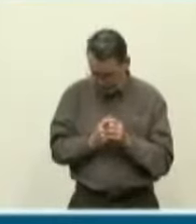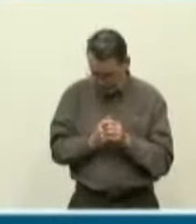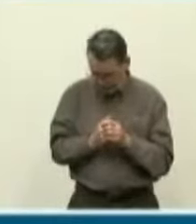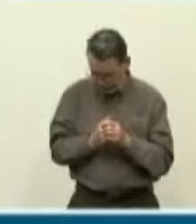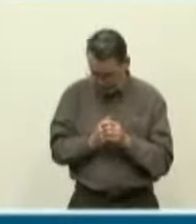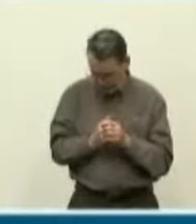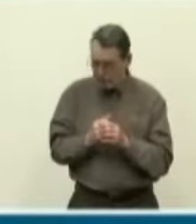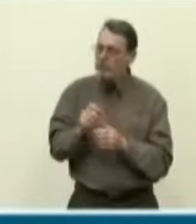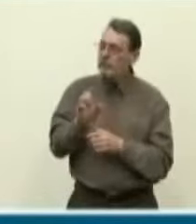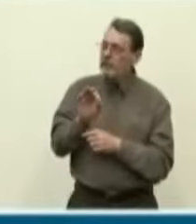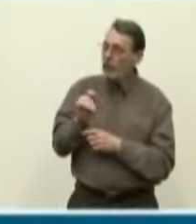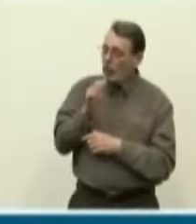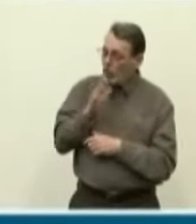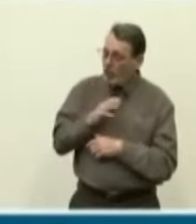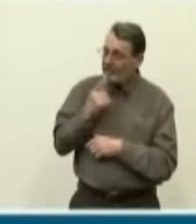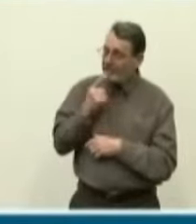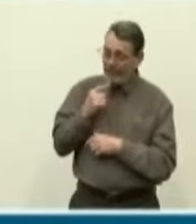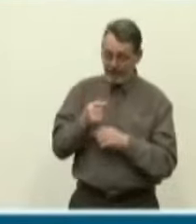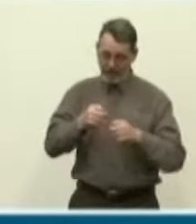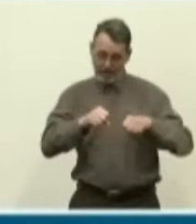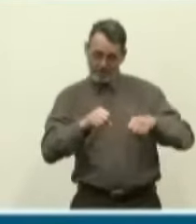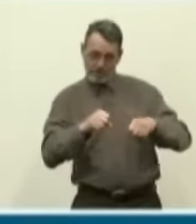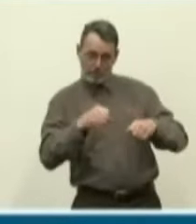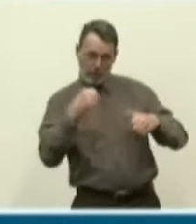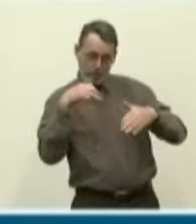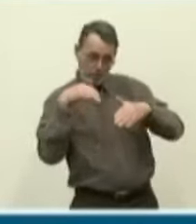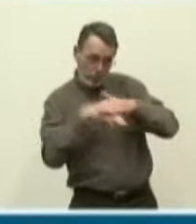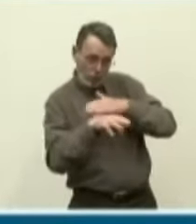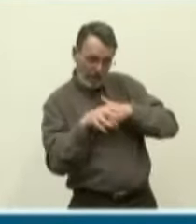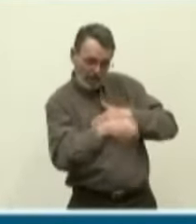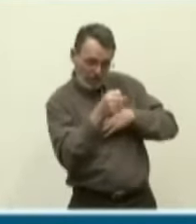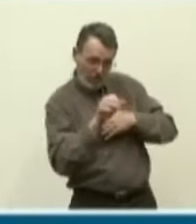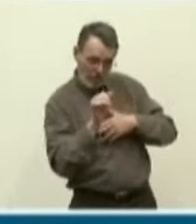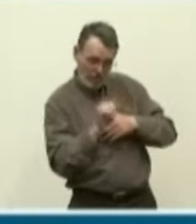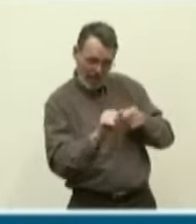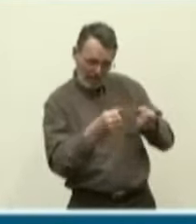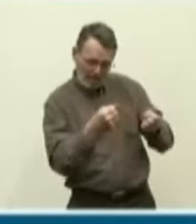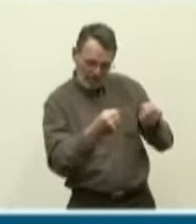What's going? 12:28 and 46 seconds. And then the vehicle they broke into, what color was it?